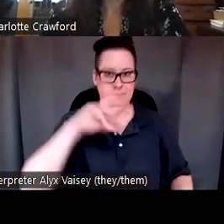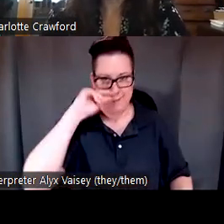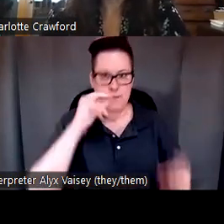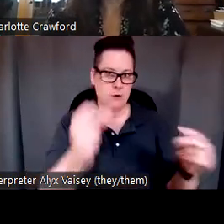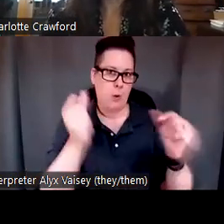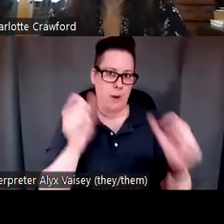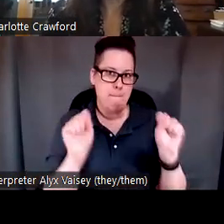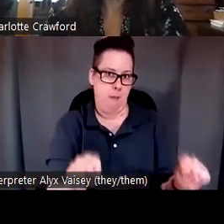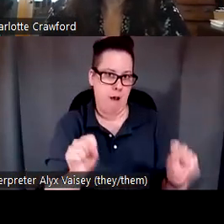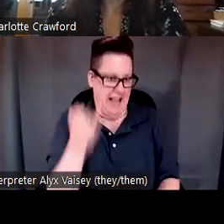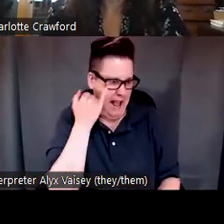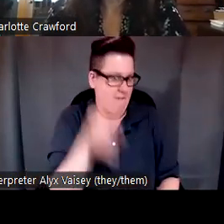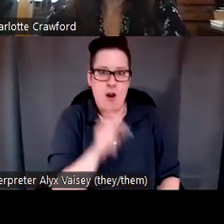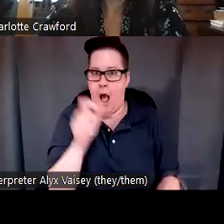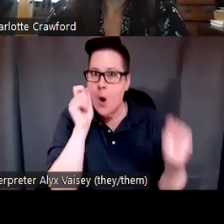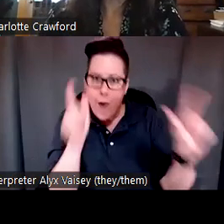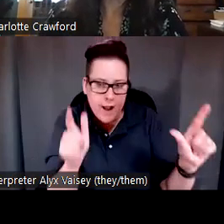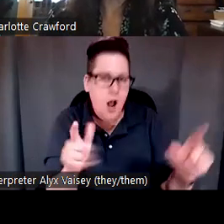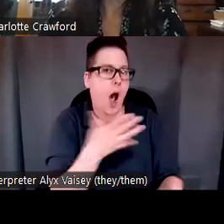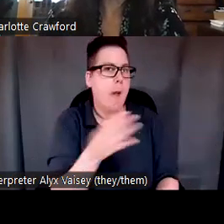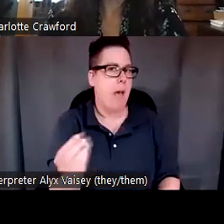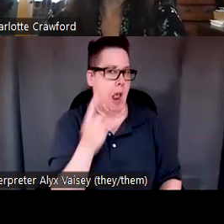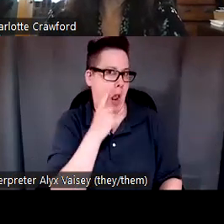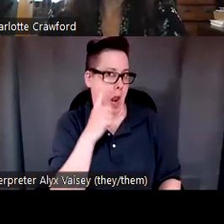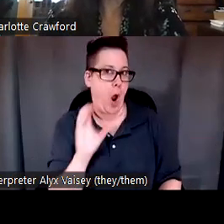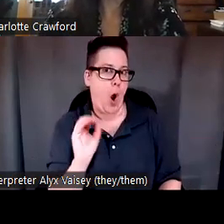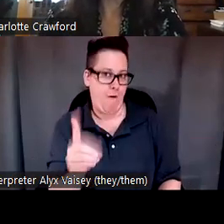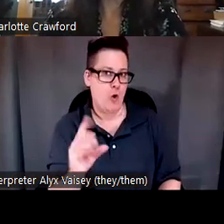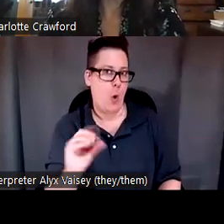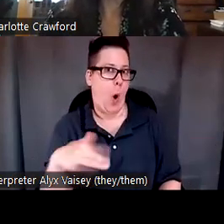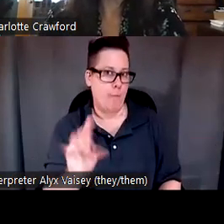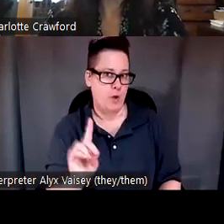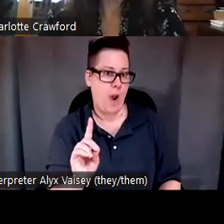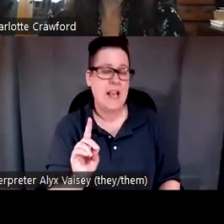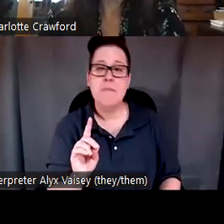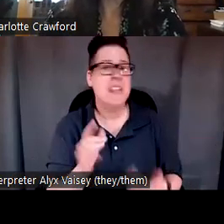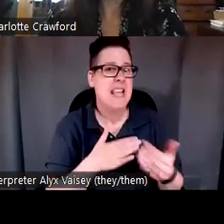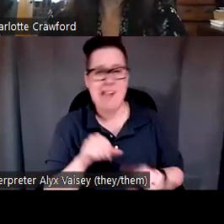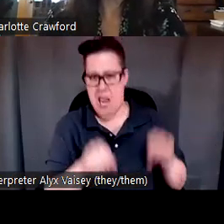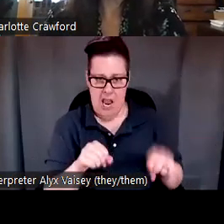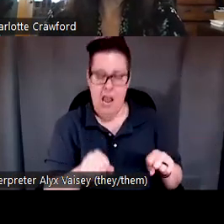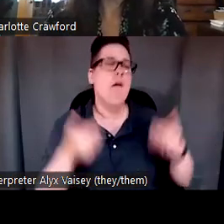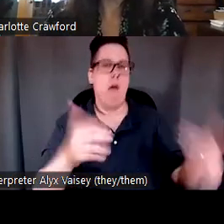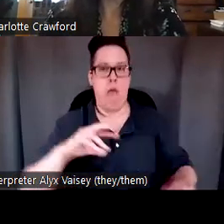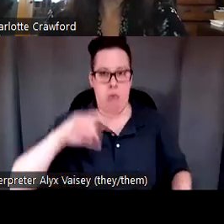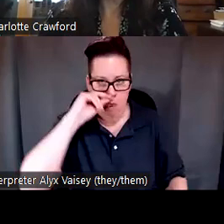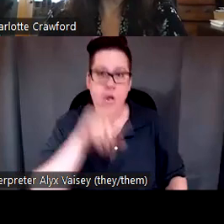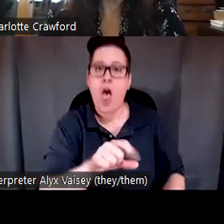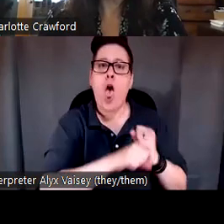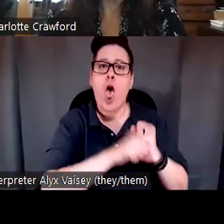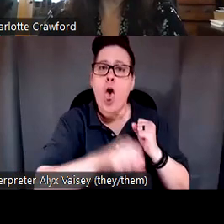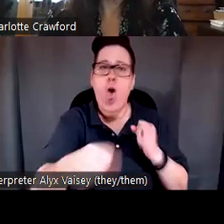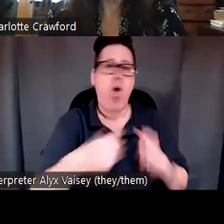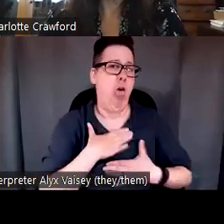if someone is unresponsive and an opioid overdose is suspected, even when in doubt, because prolonged respiratory depression